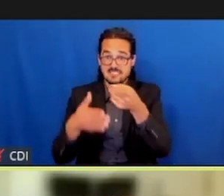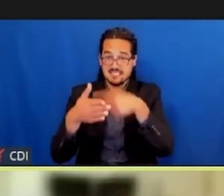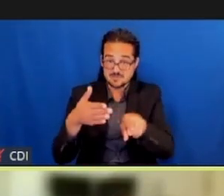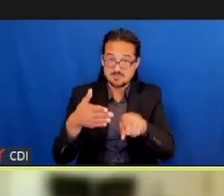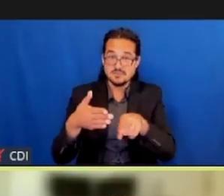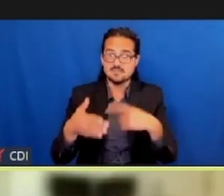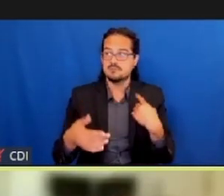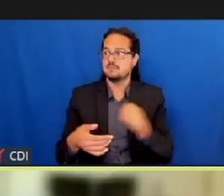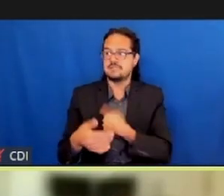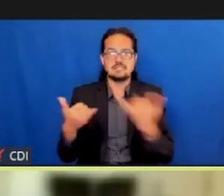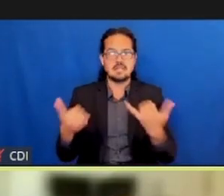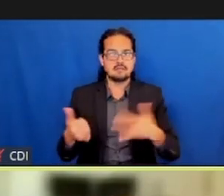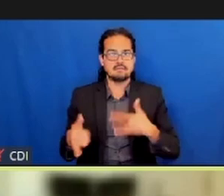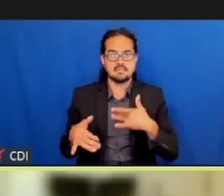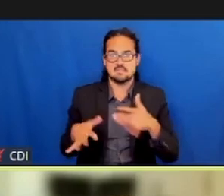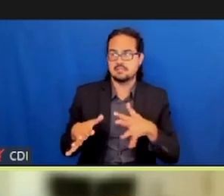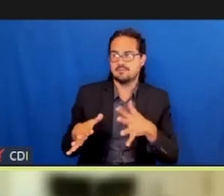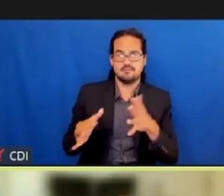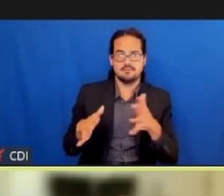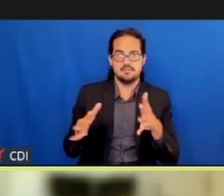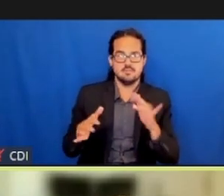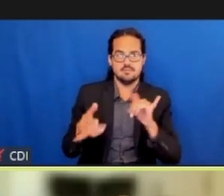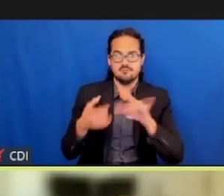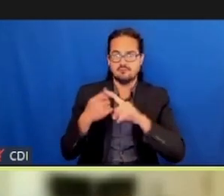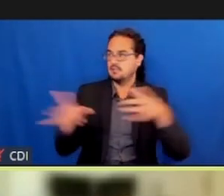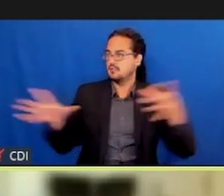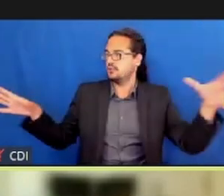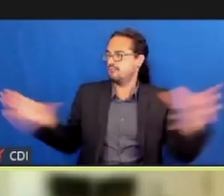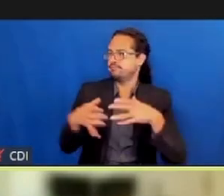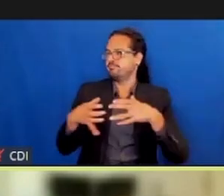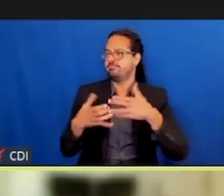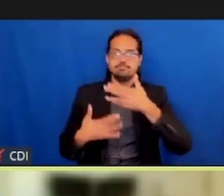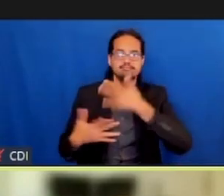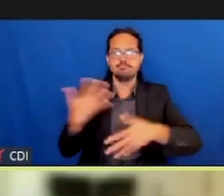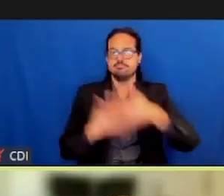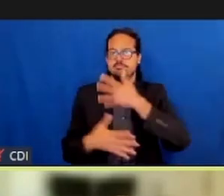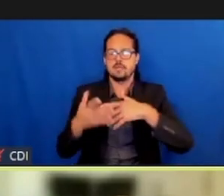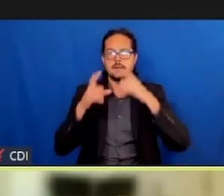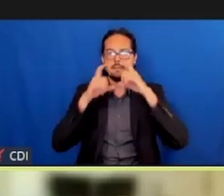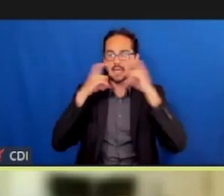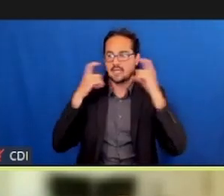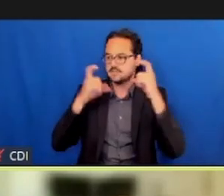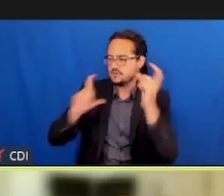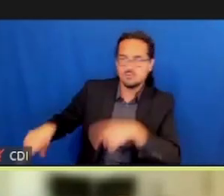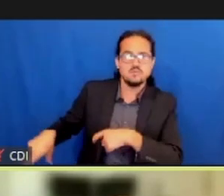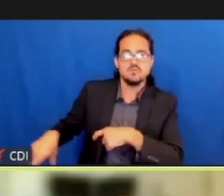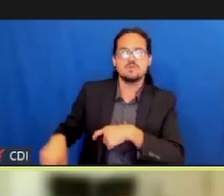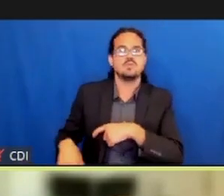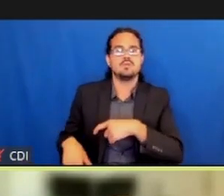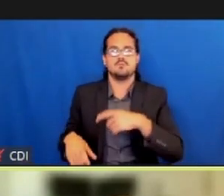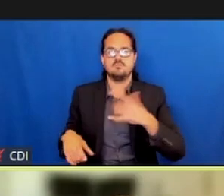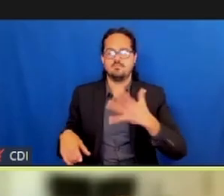and going out into the world again, and that's really normal. Next slide, please.